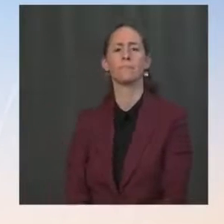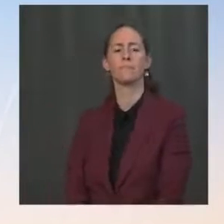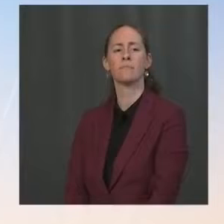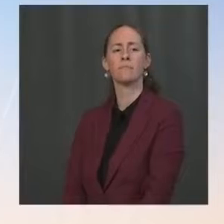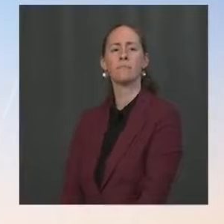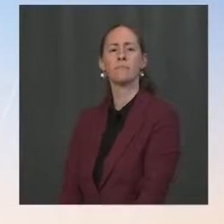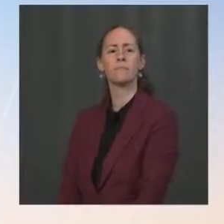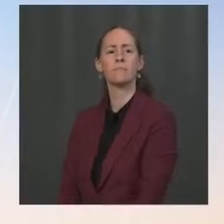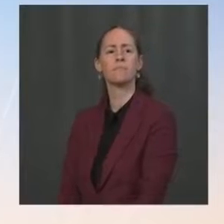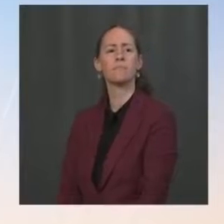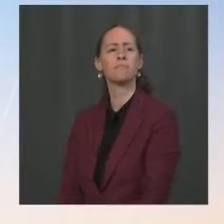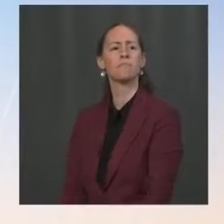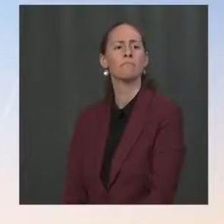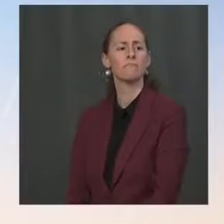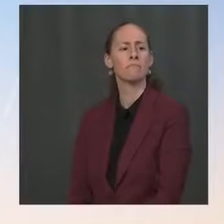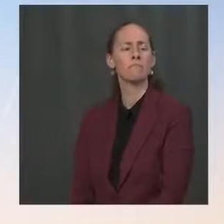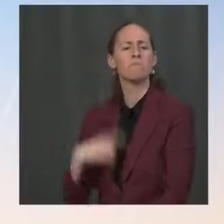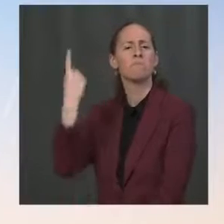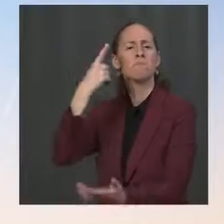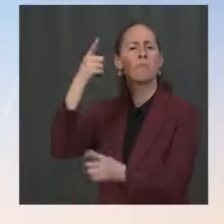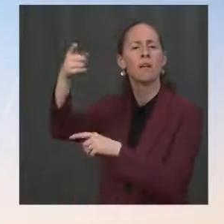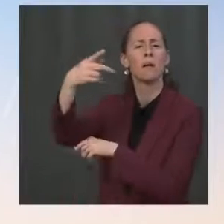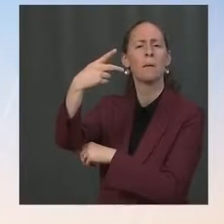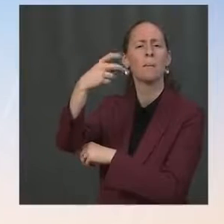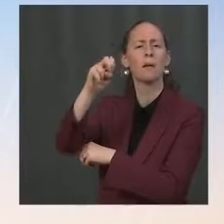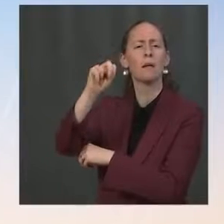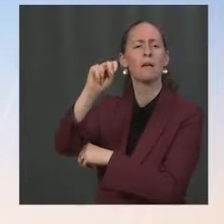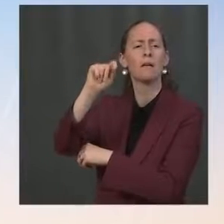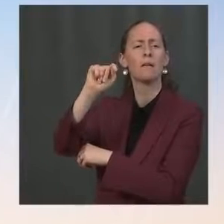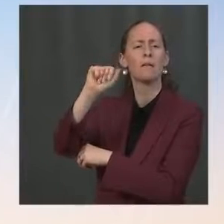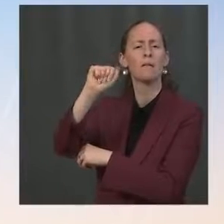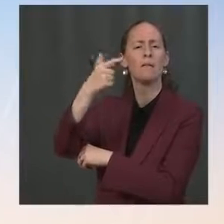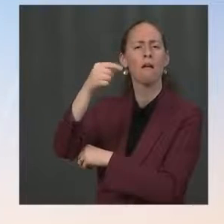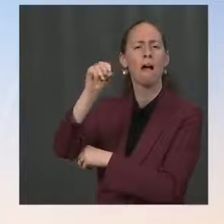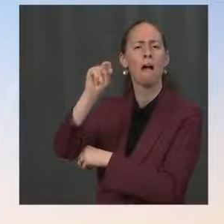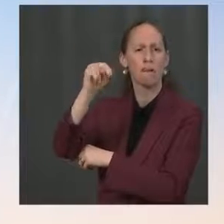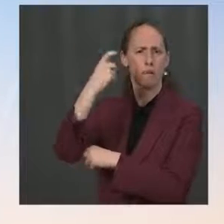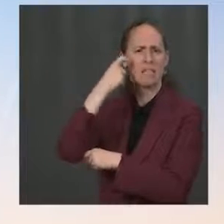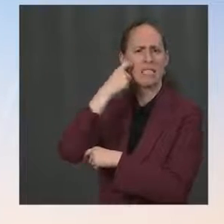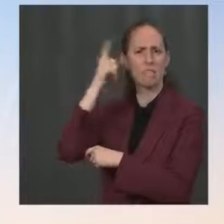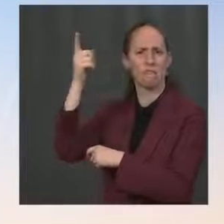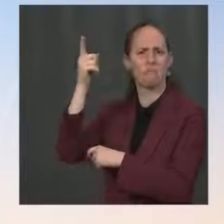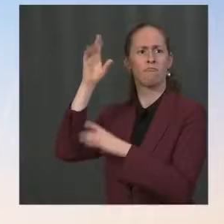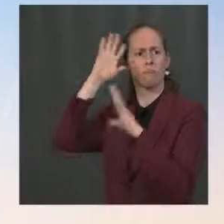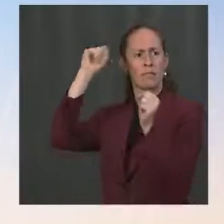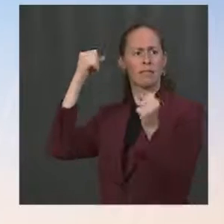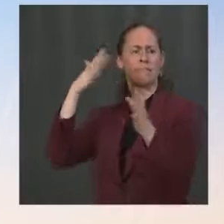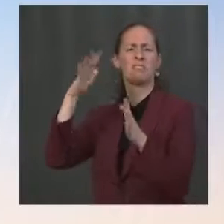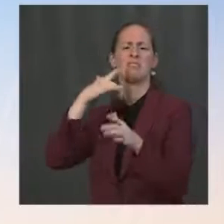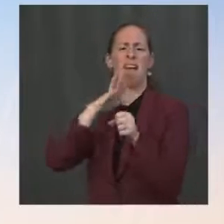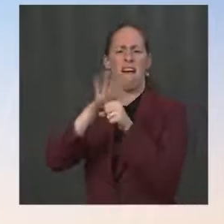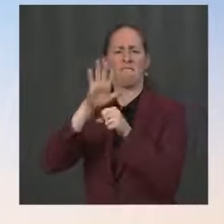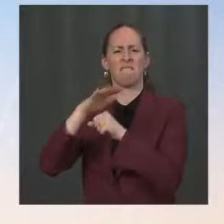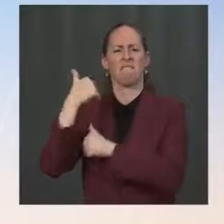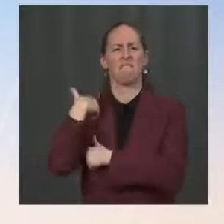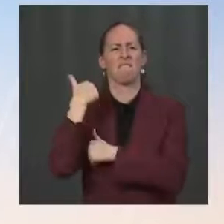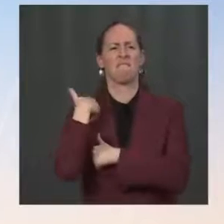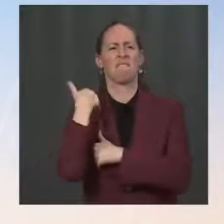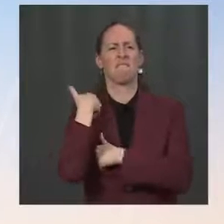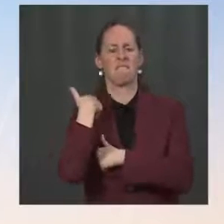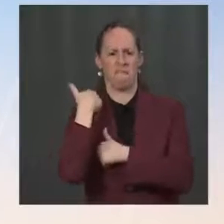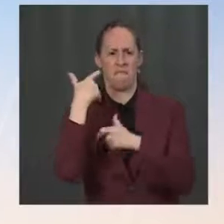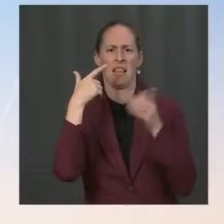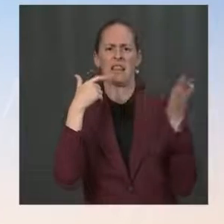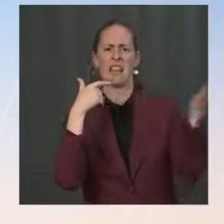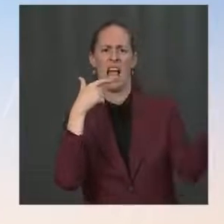the president just articulated, which is his confidence that they have enough troops on the ground at this point to continue to facilitate the mission. I guess the question is, how can